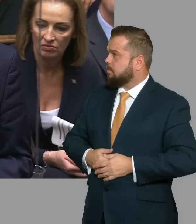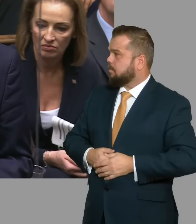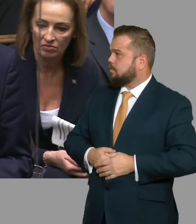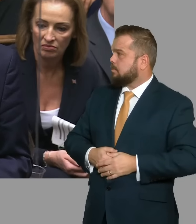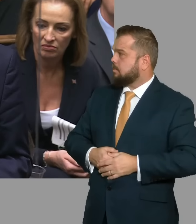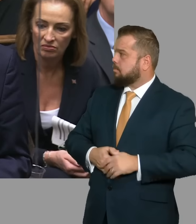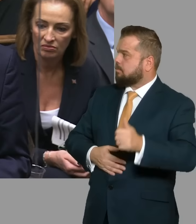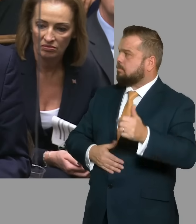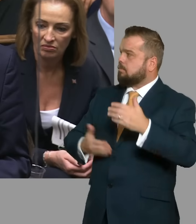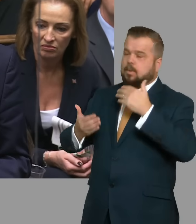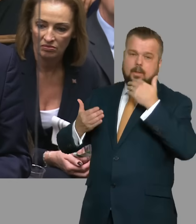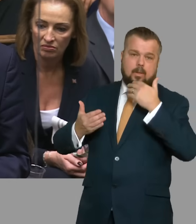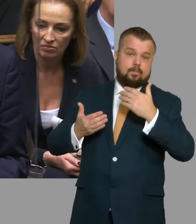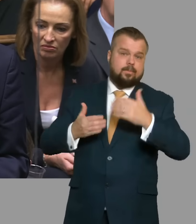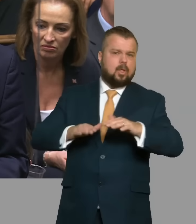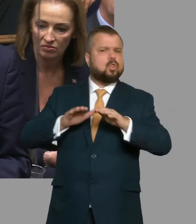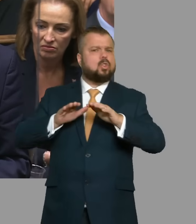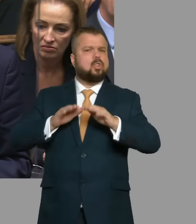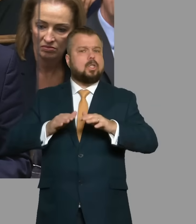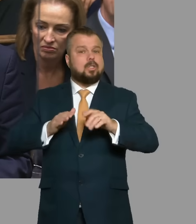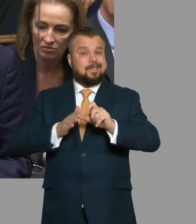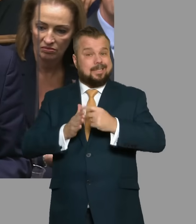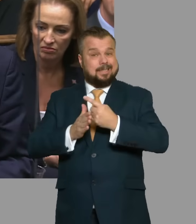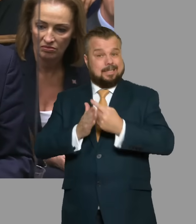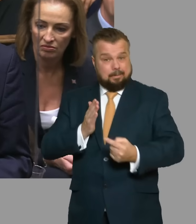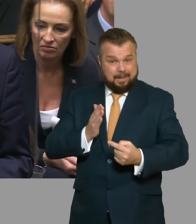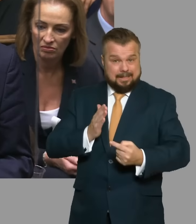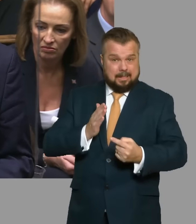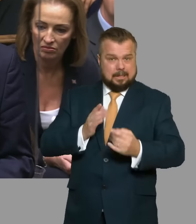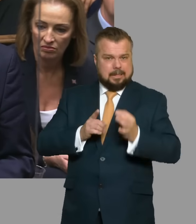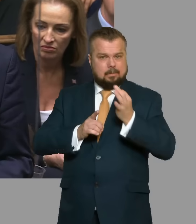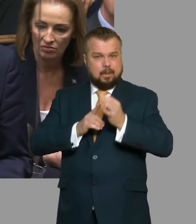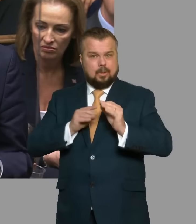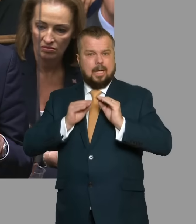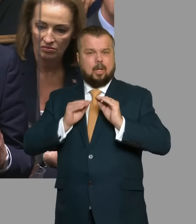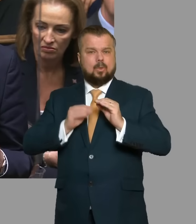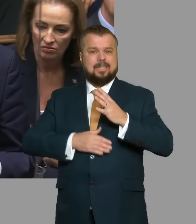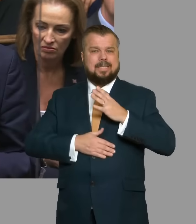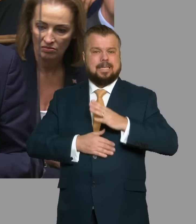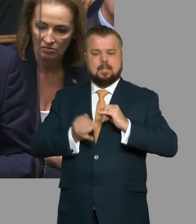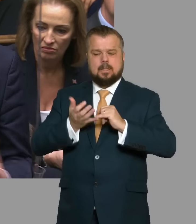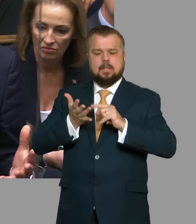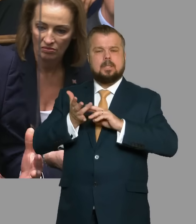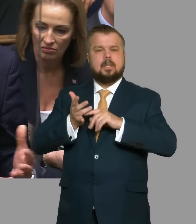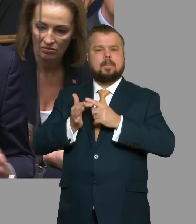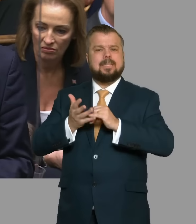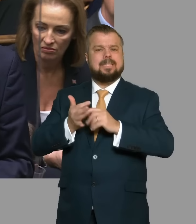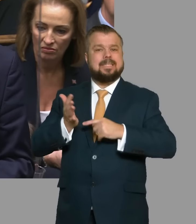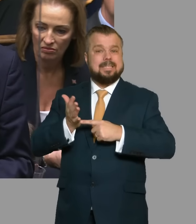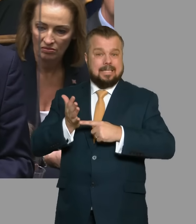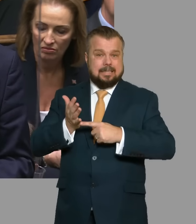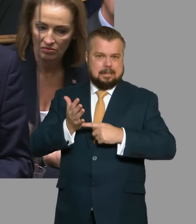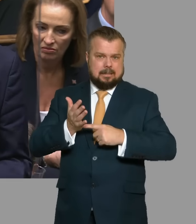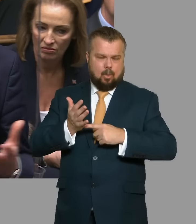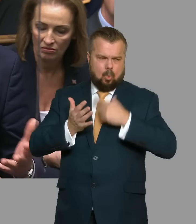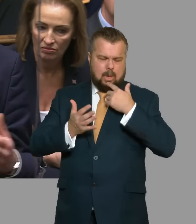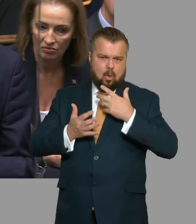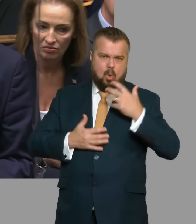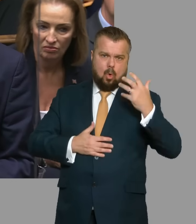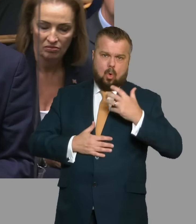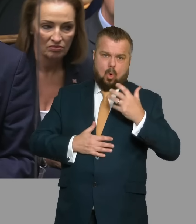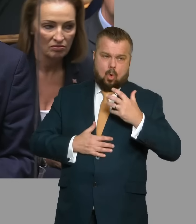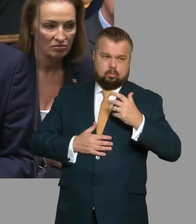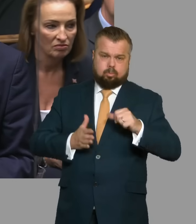uplift from those authorities. Will the government commit to ensuring that those councils with the largest land area in the country, of